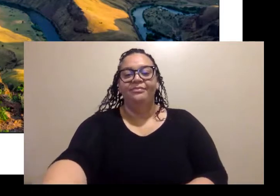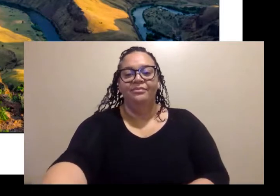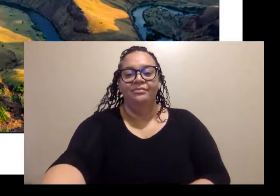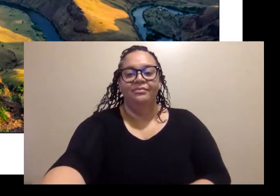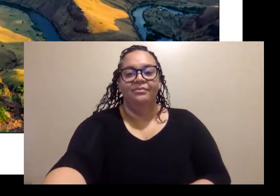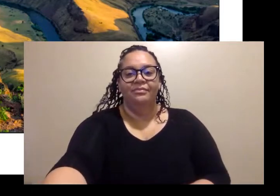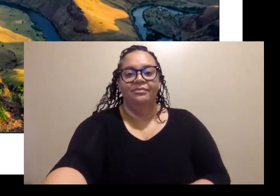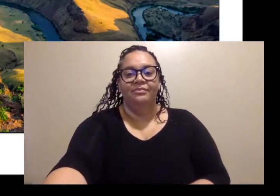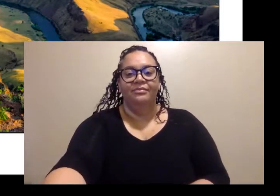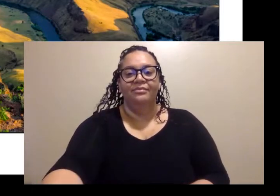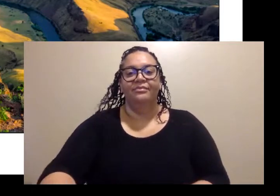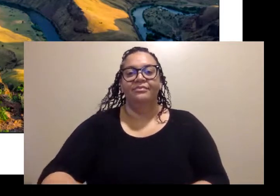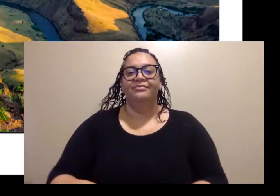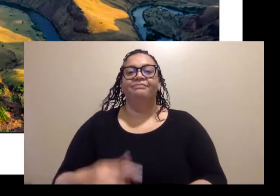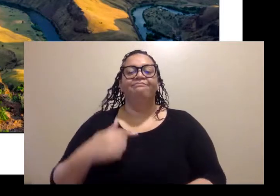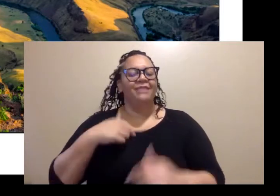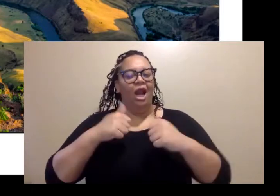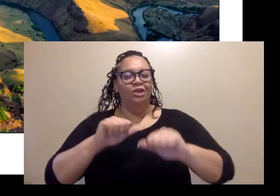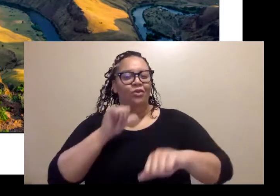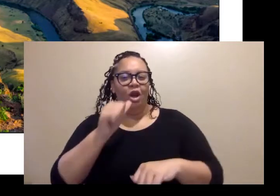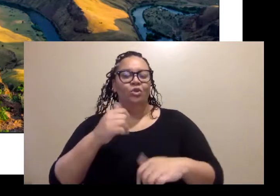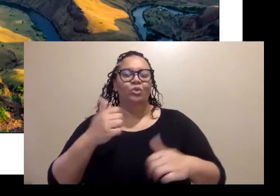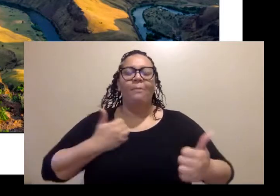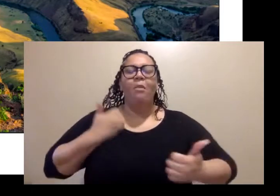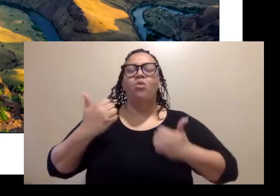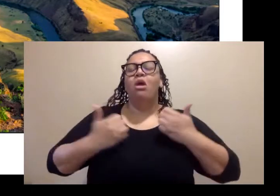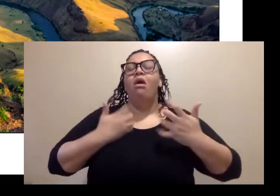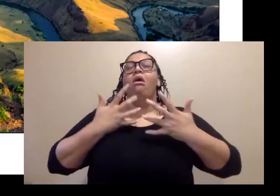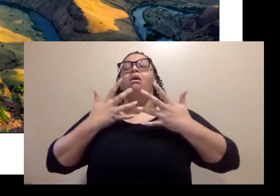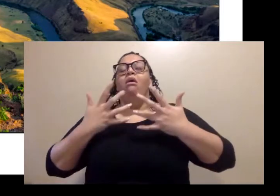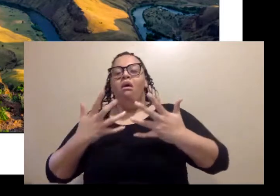I always have to try to not get too emotional when I read that.